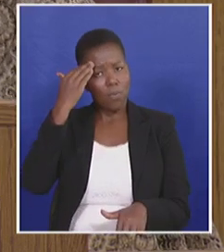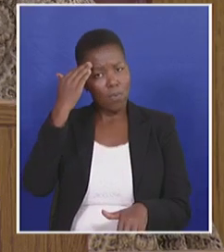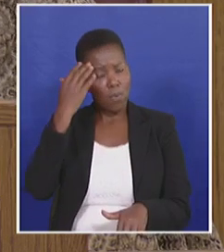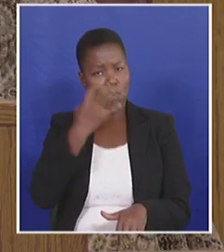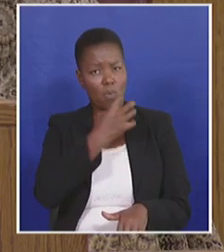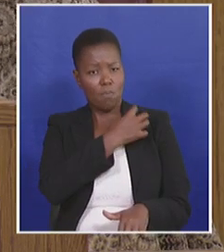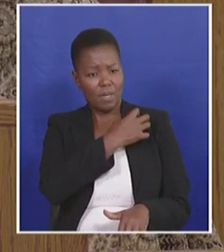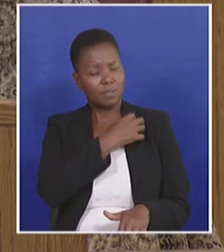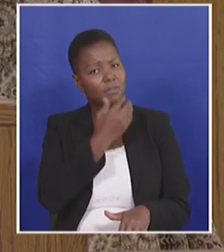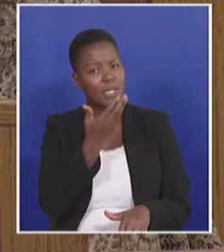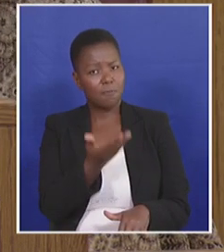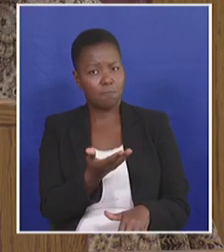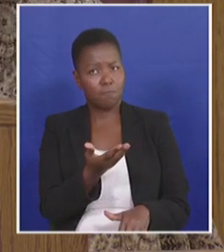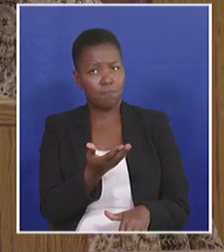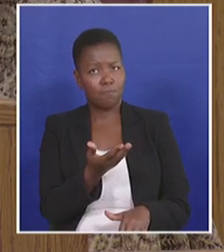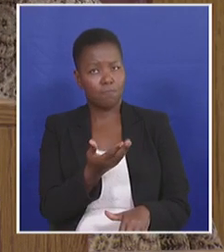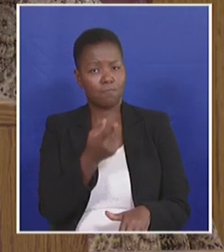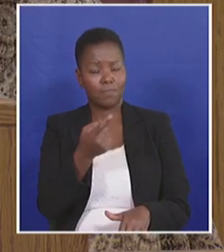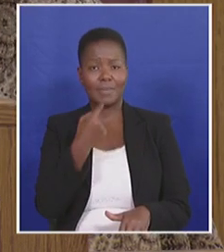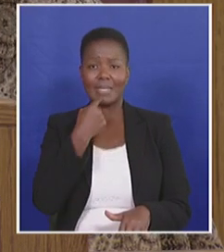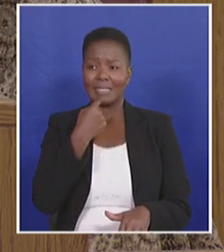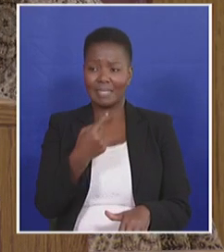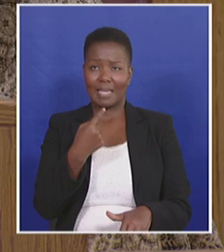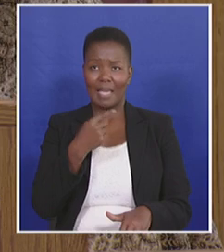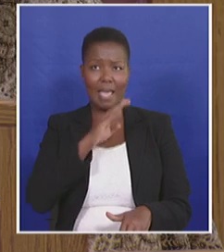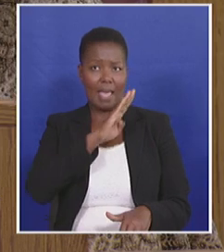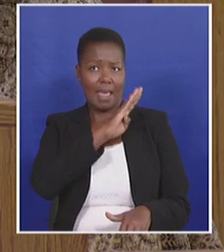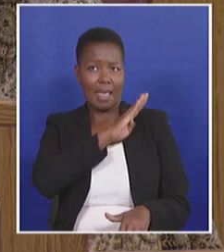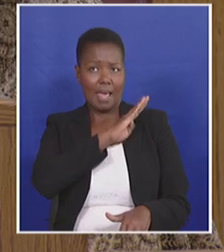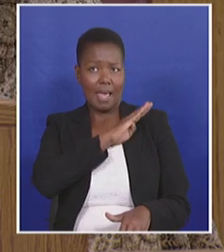ukuthi this demilitarization